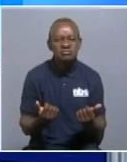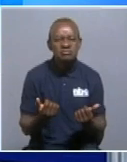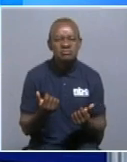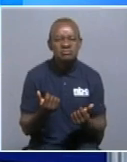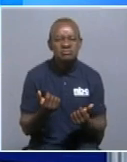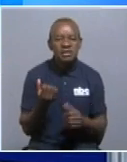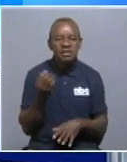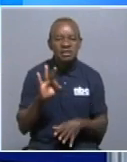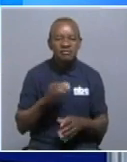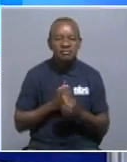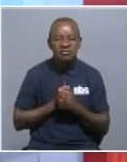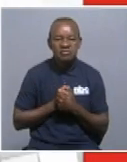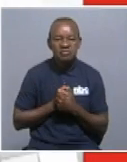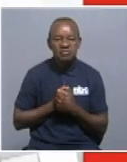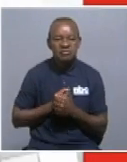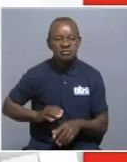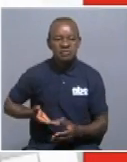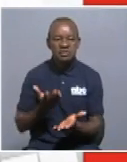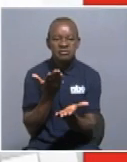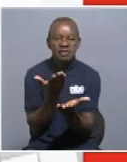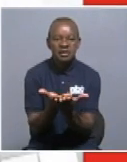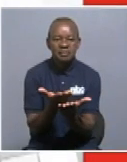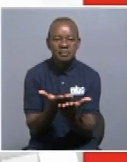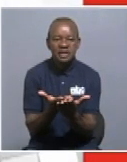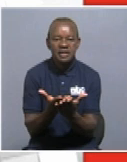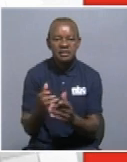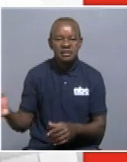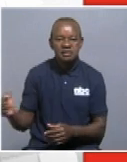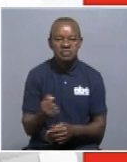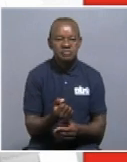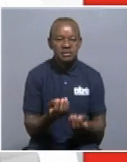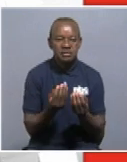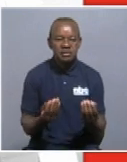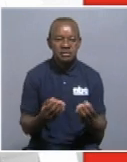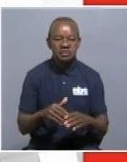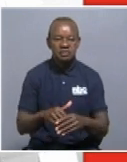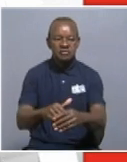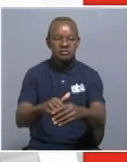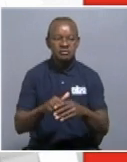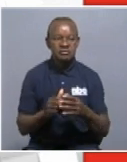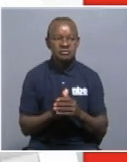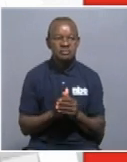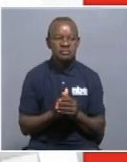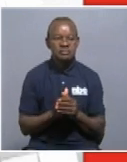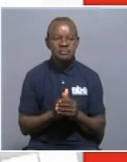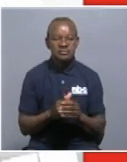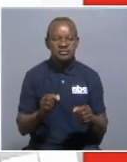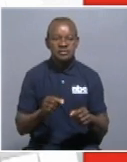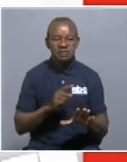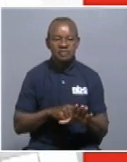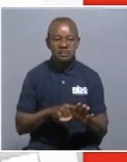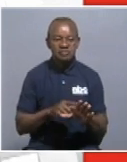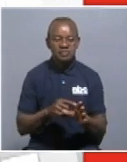permit for their children. All right. So the state of emergency regulations for stage 3 allows for the reopening of schools for